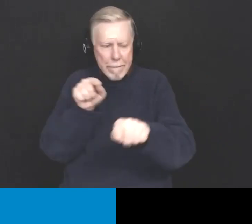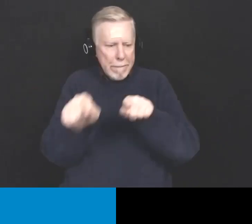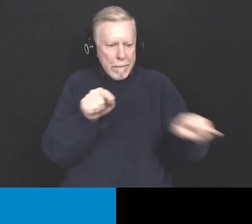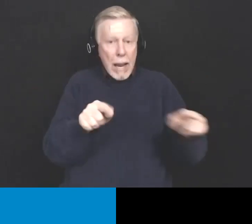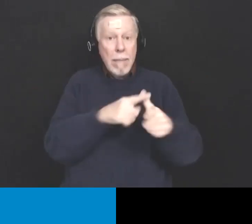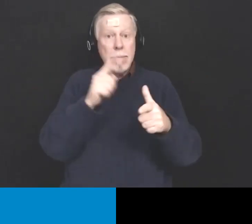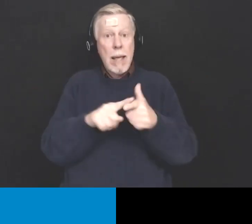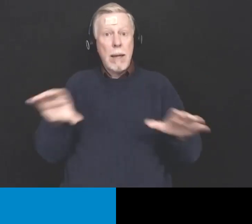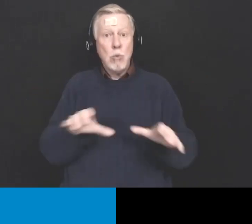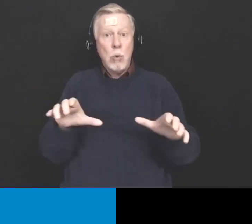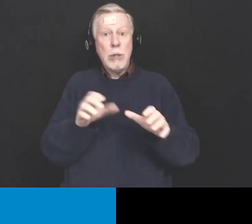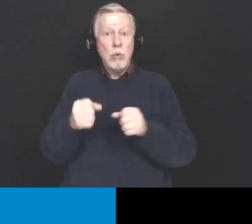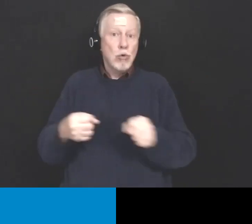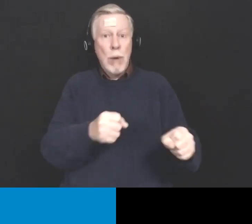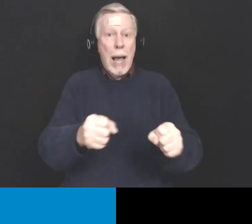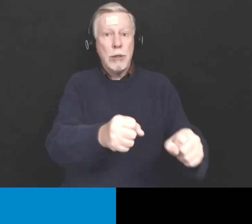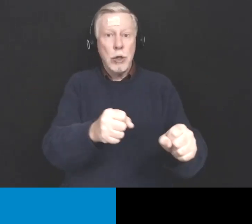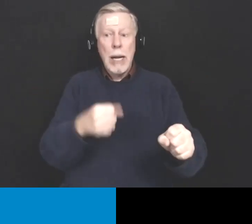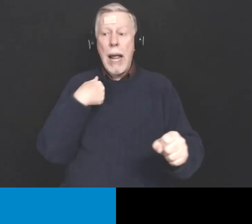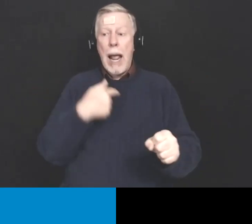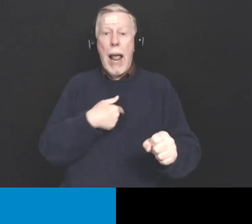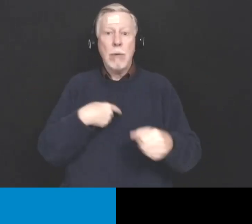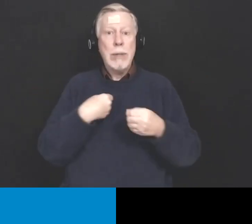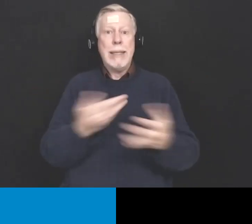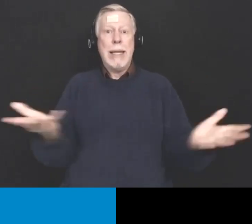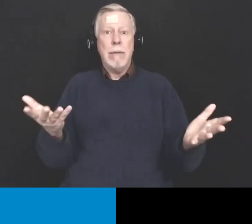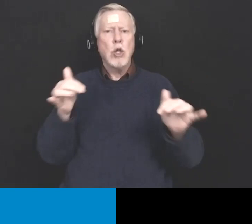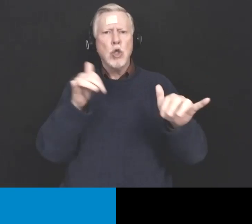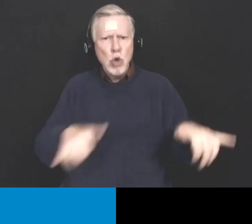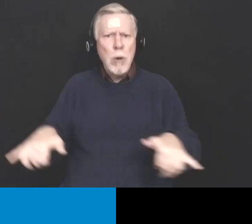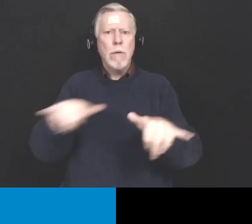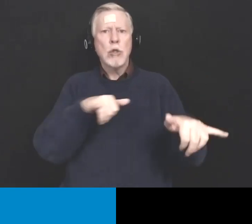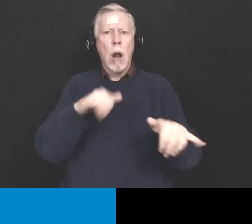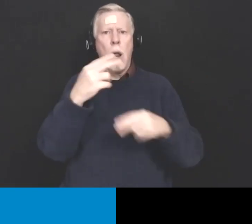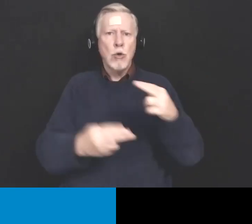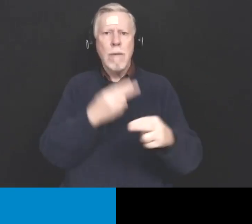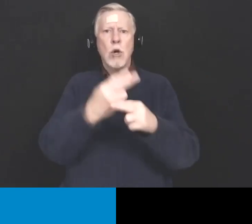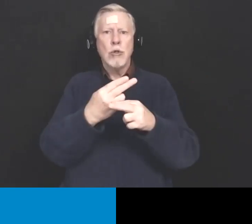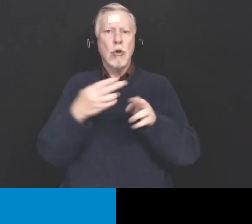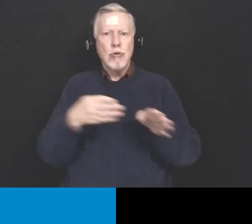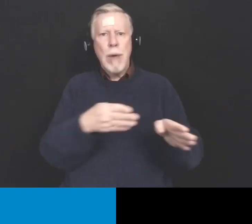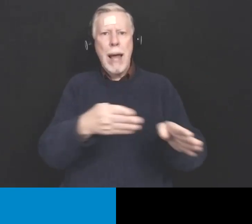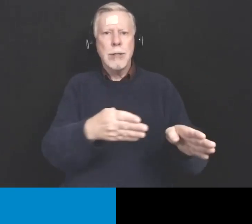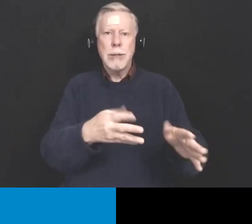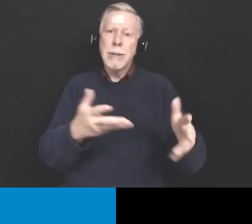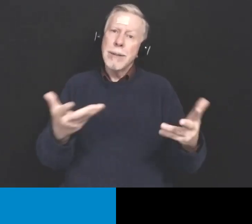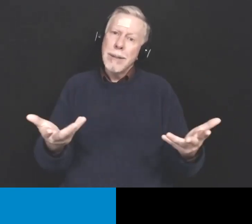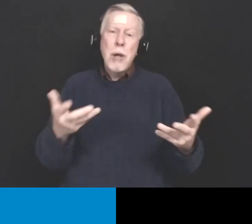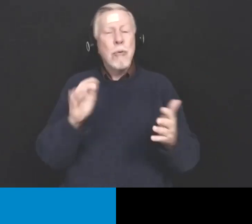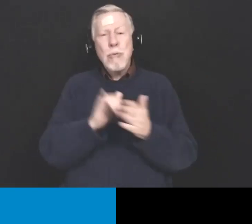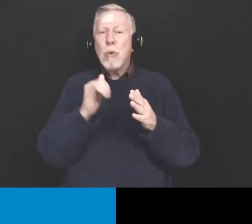a universal. And I will argue that those universal strategies are more likely to